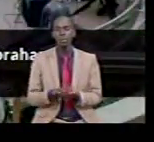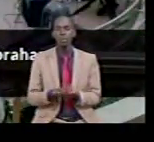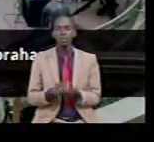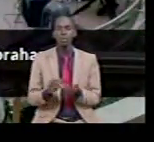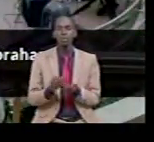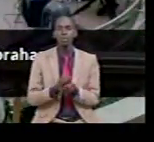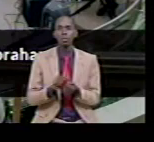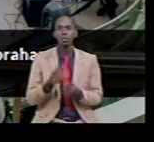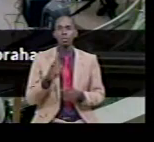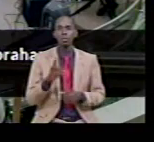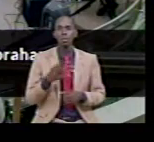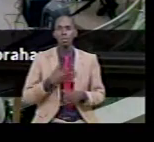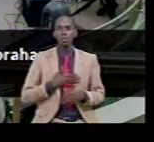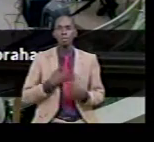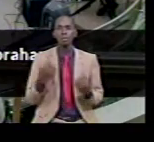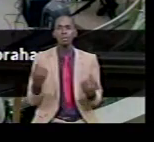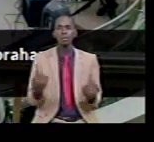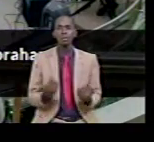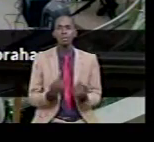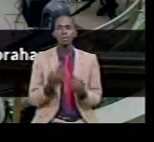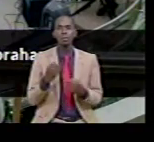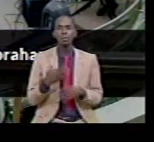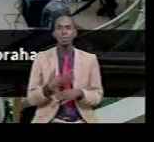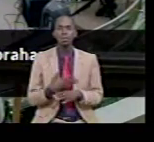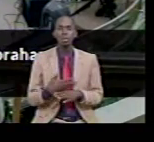lamb, washed my sins